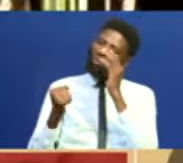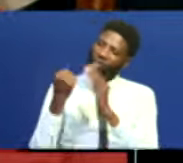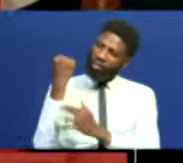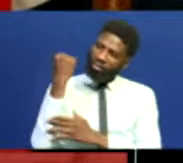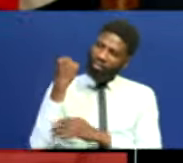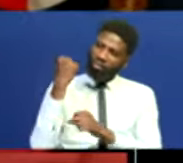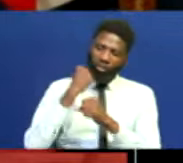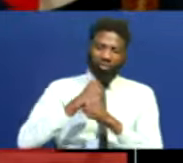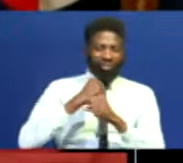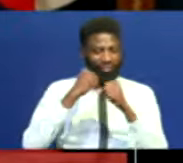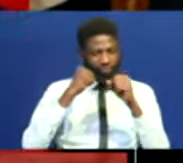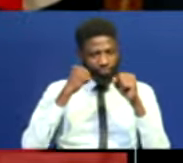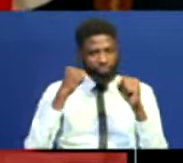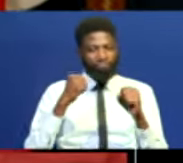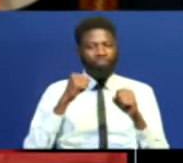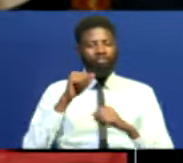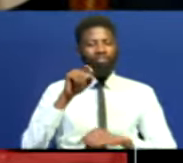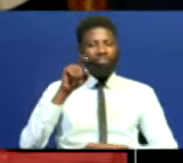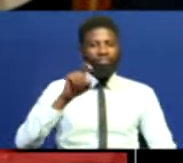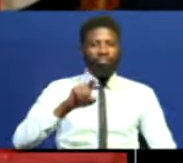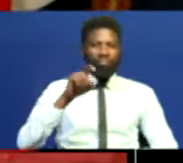hard.